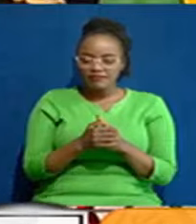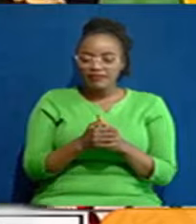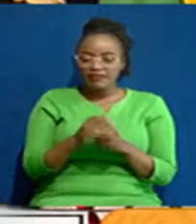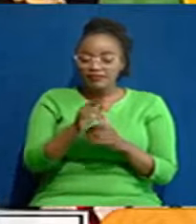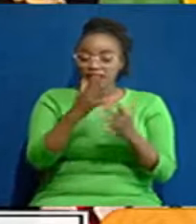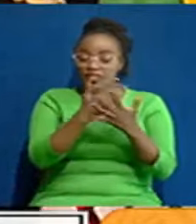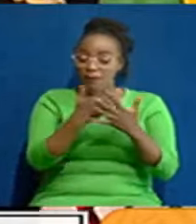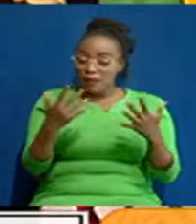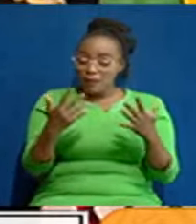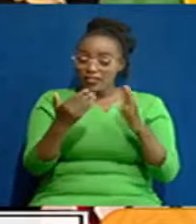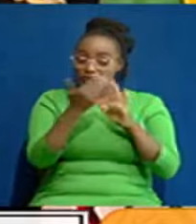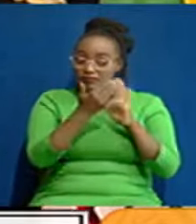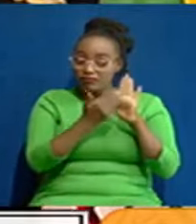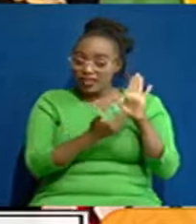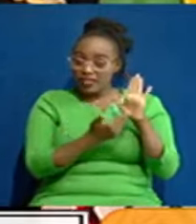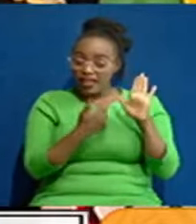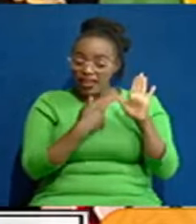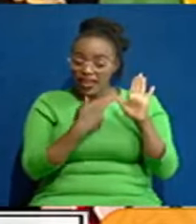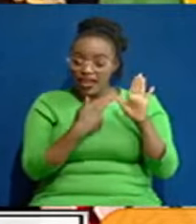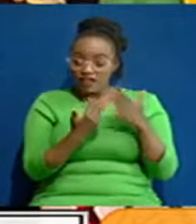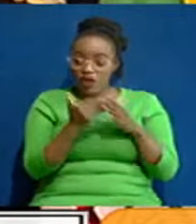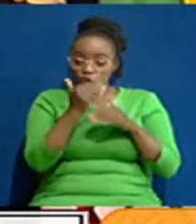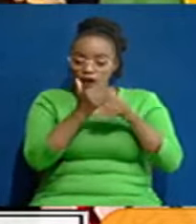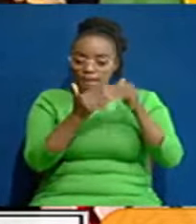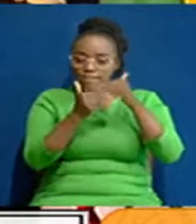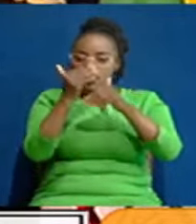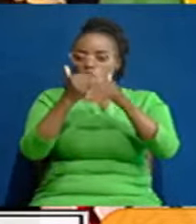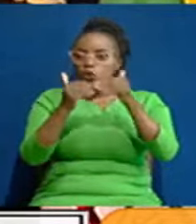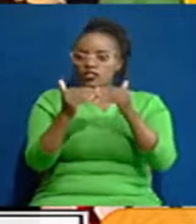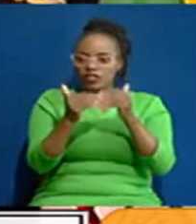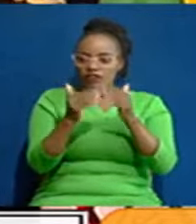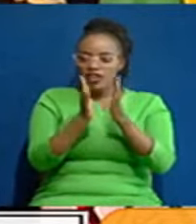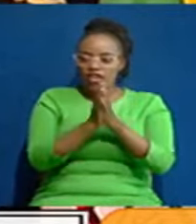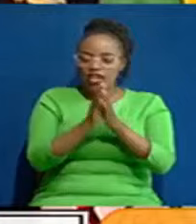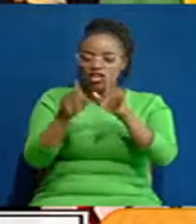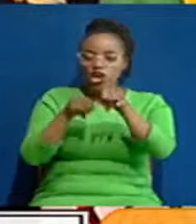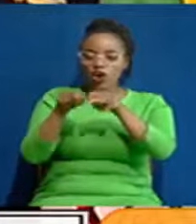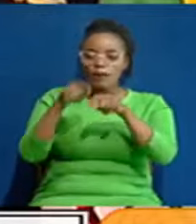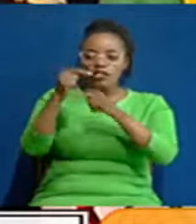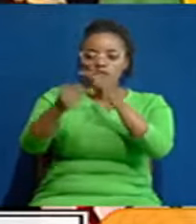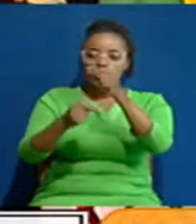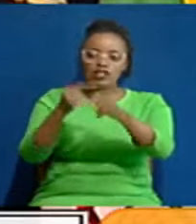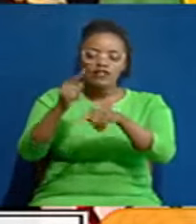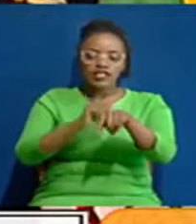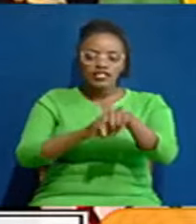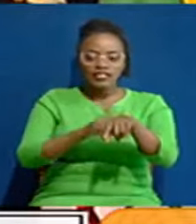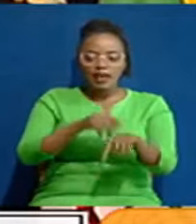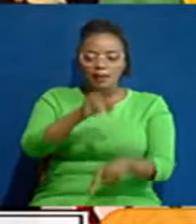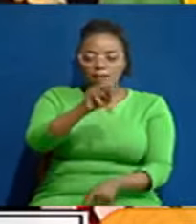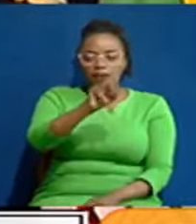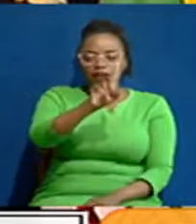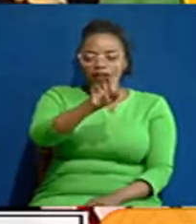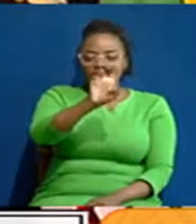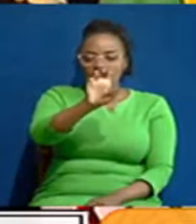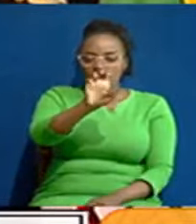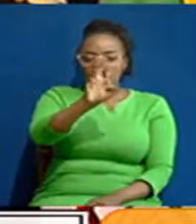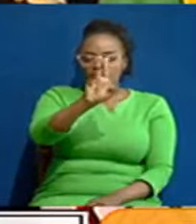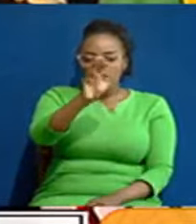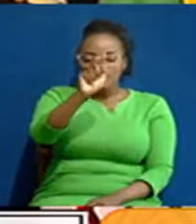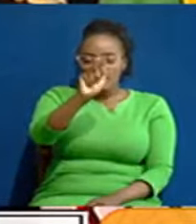Those properties were constructed and were in operation when the late Gachagua was alive.